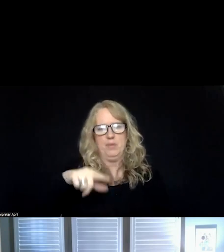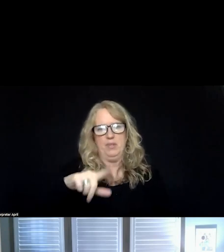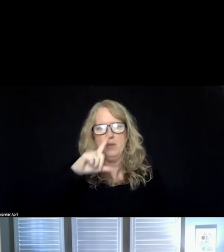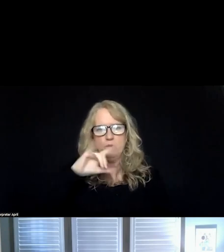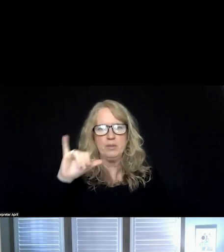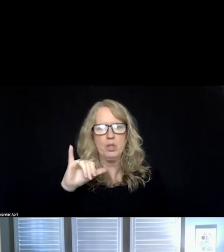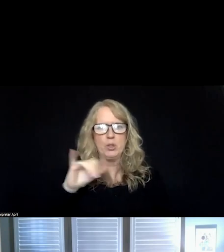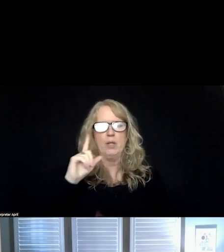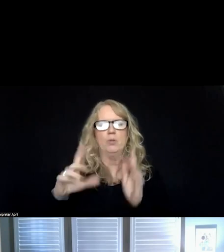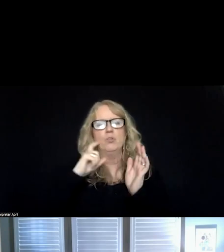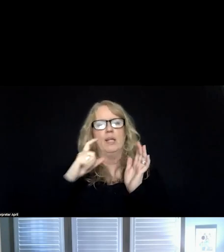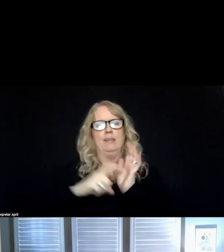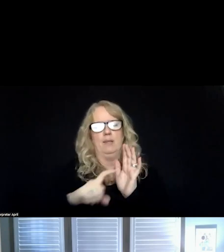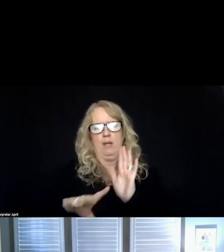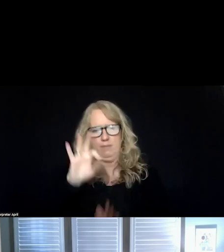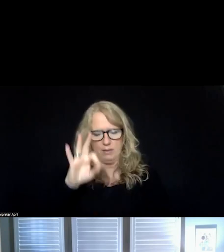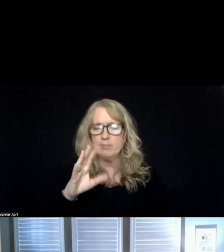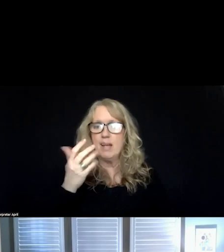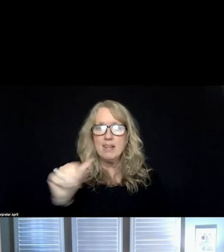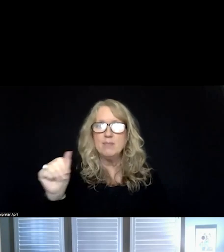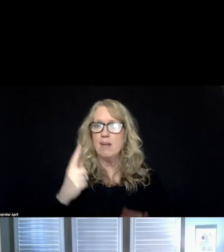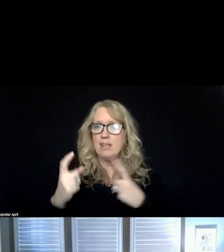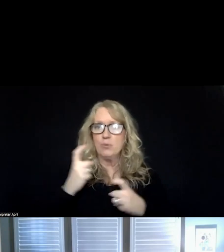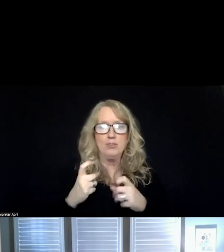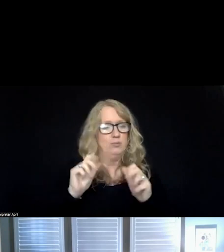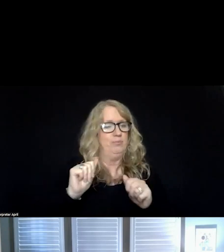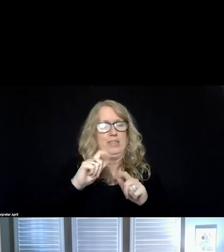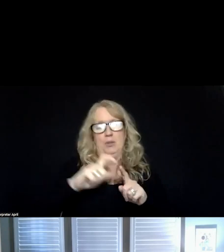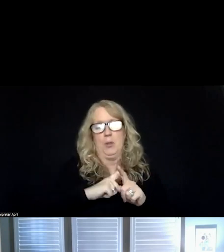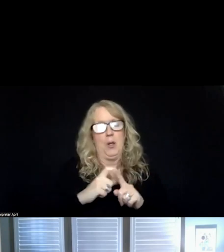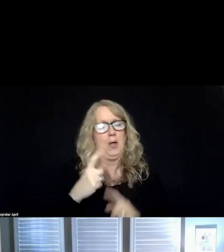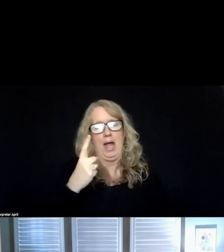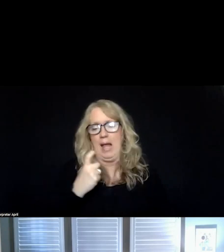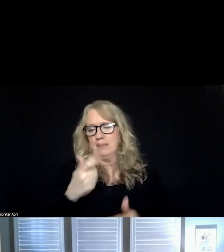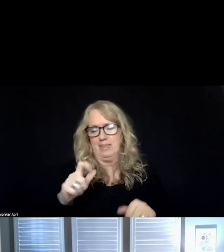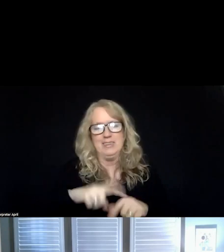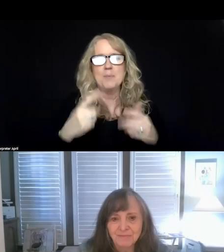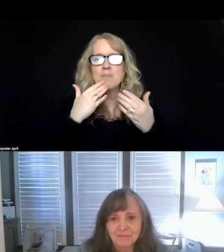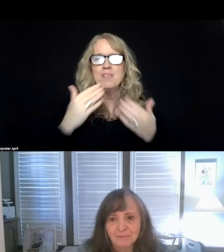when you've found it. So if you have any questions, you can always call and ask us. Thanks a lot.